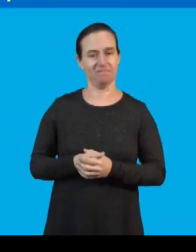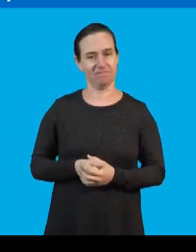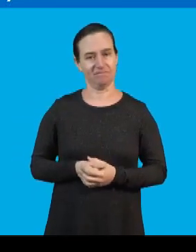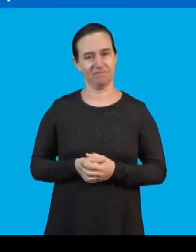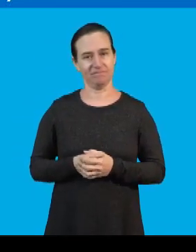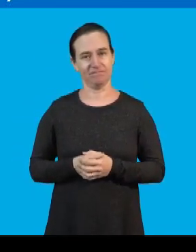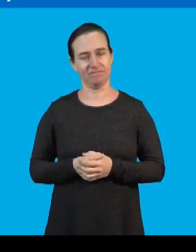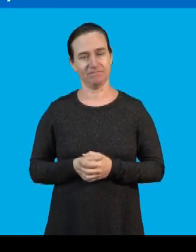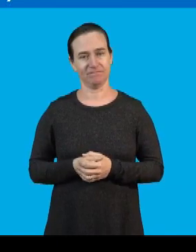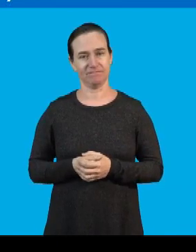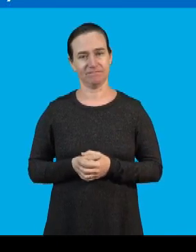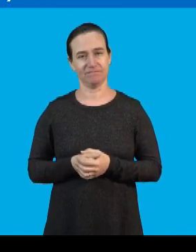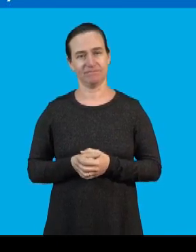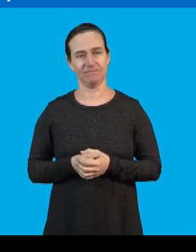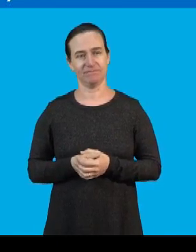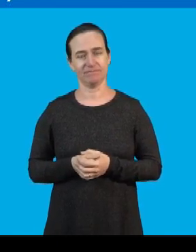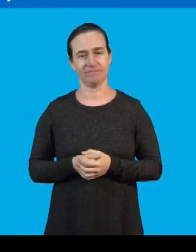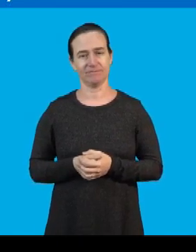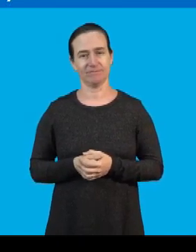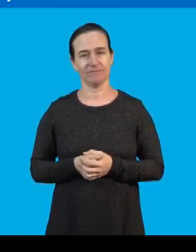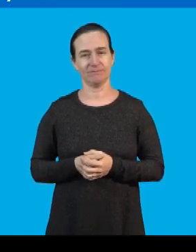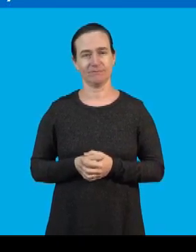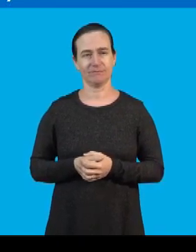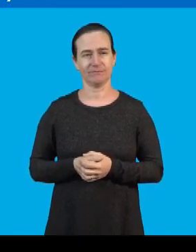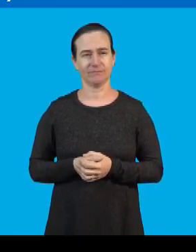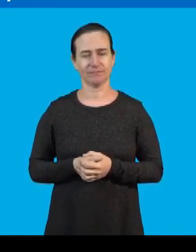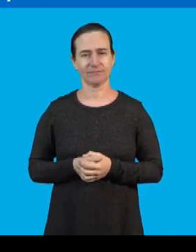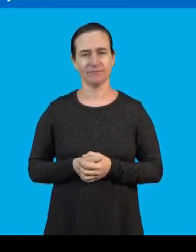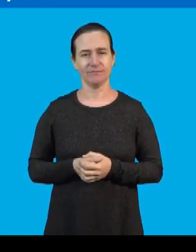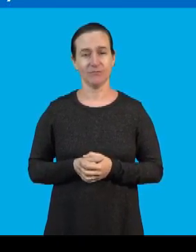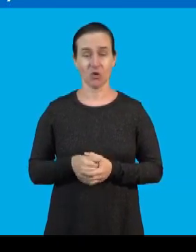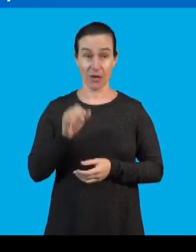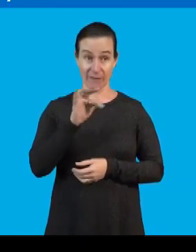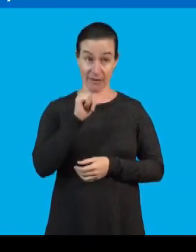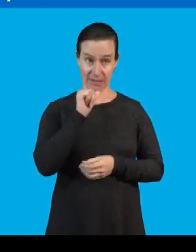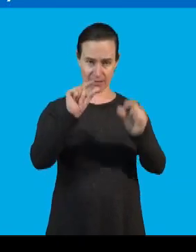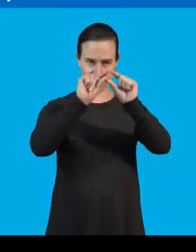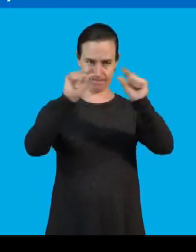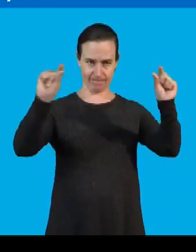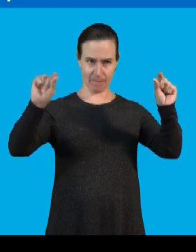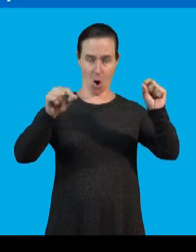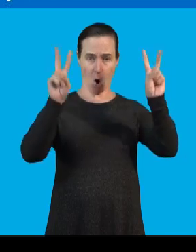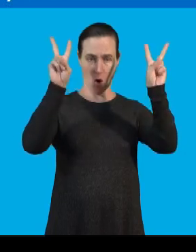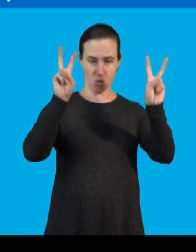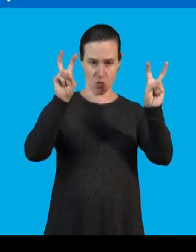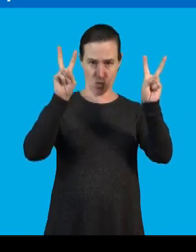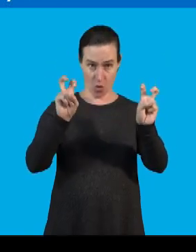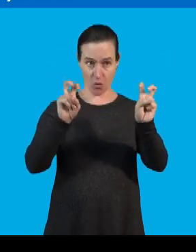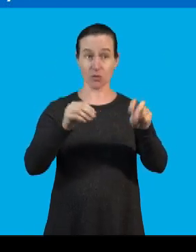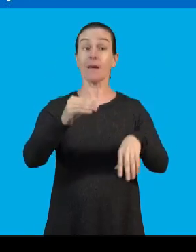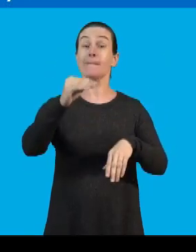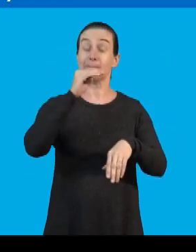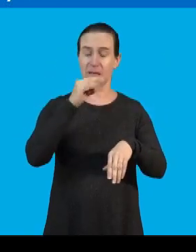because only 1,900 children are adopted in South Africa every year. So remember